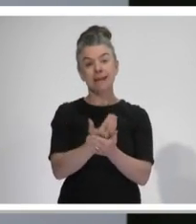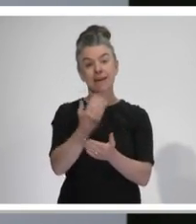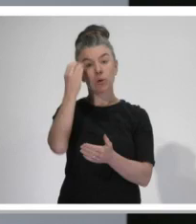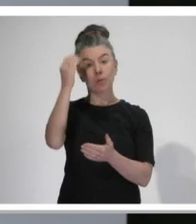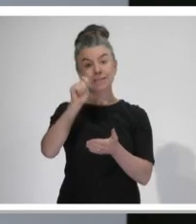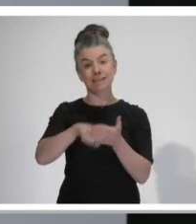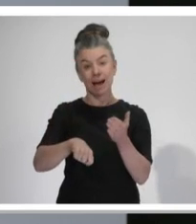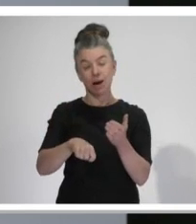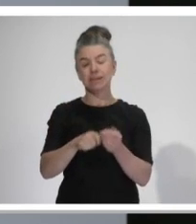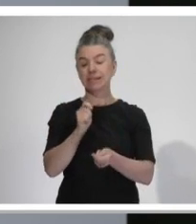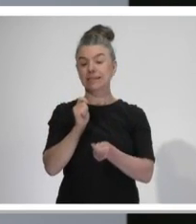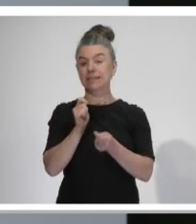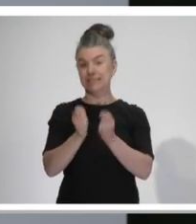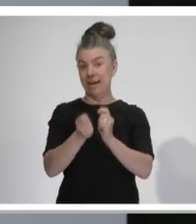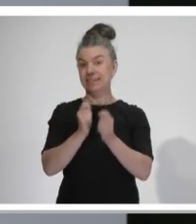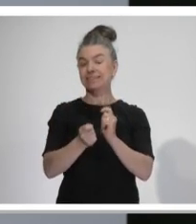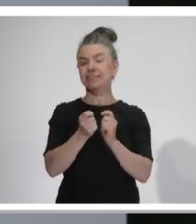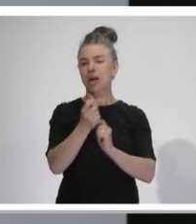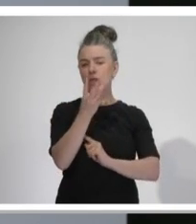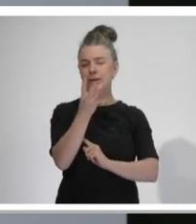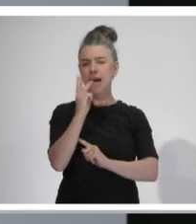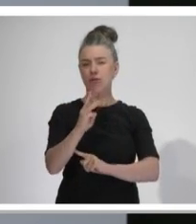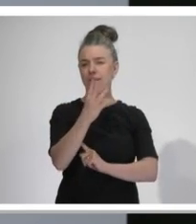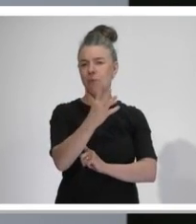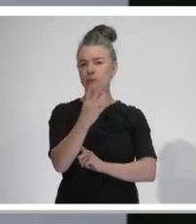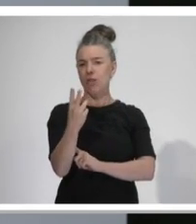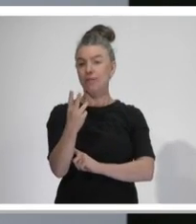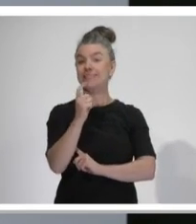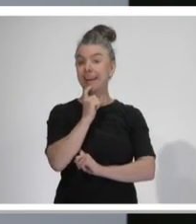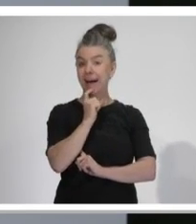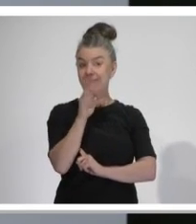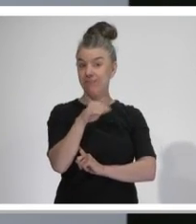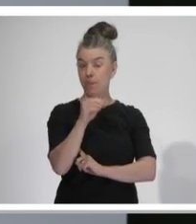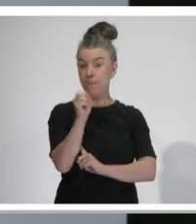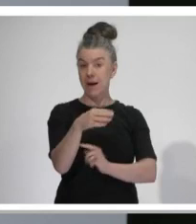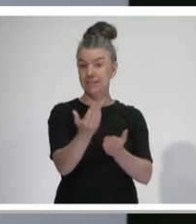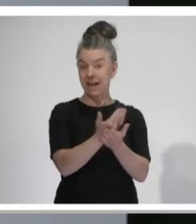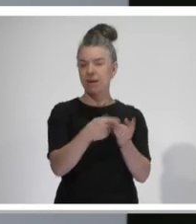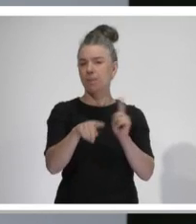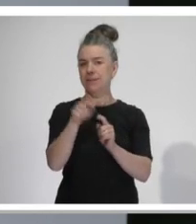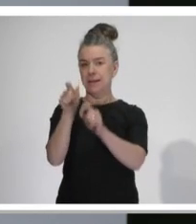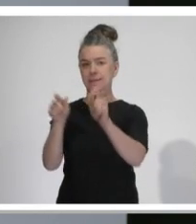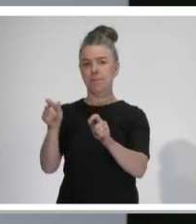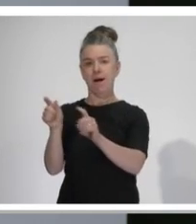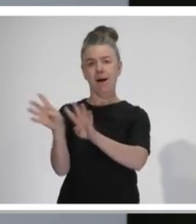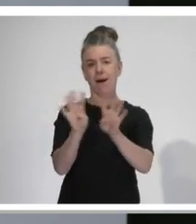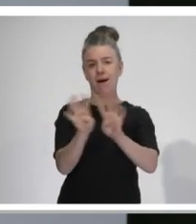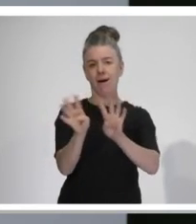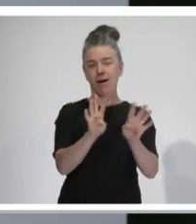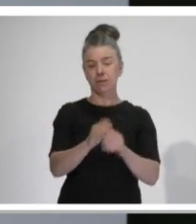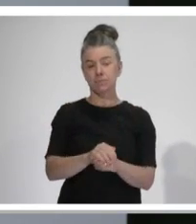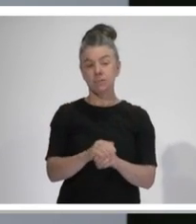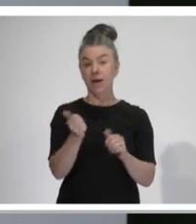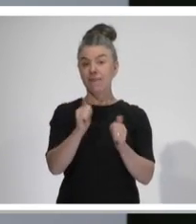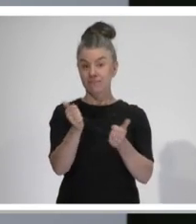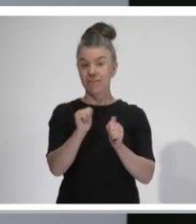343 supermarket workers and customers were tested. About half of those tests have already been